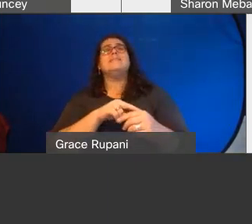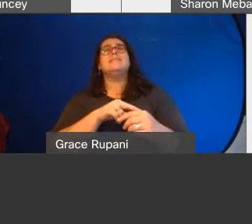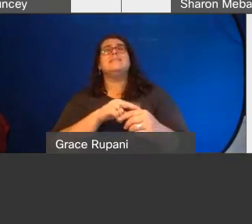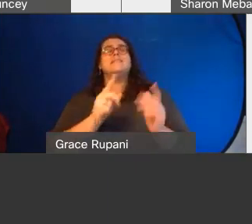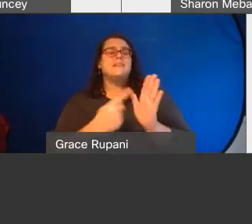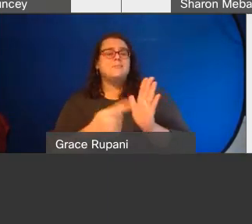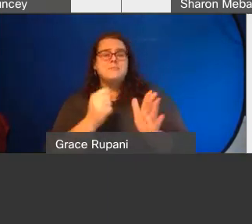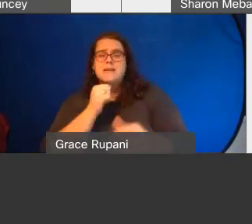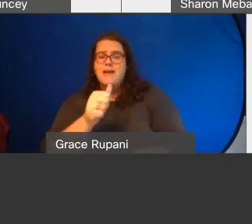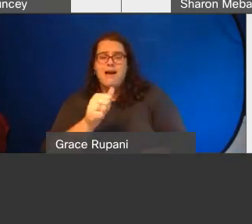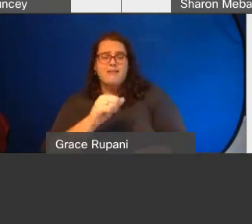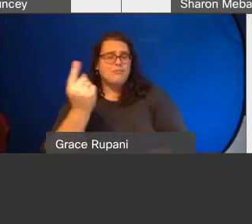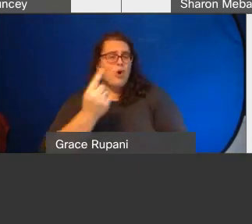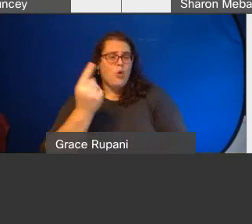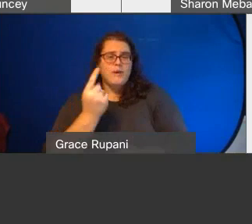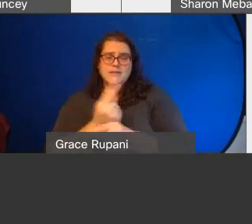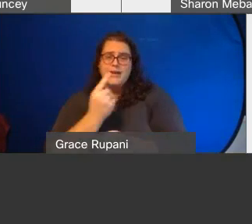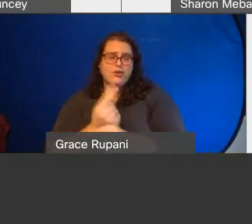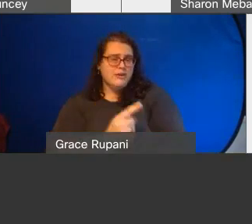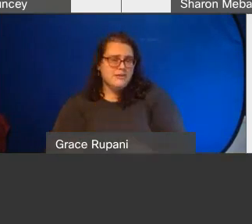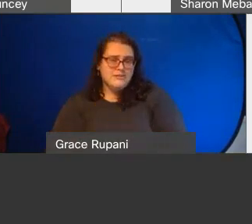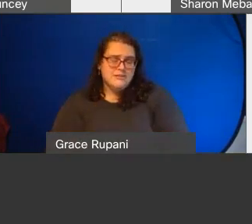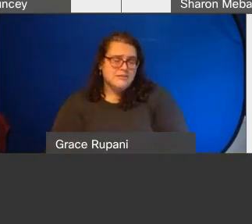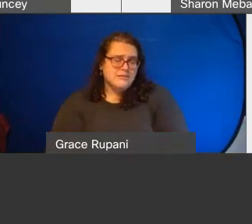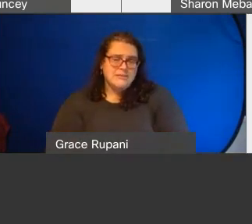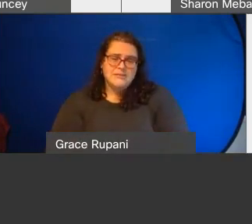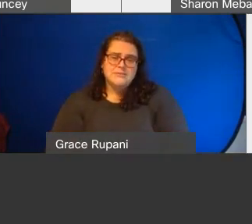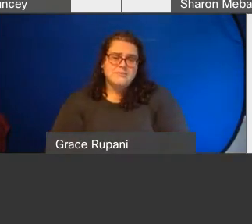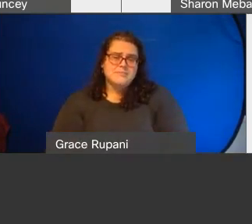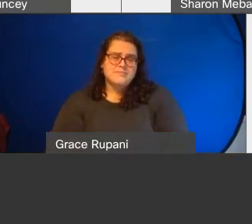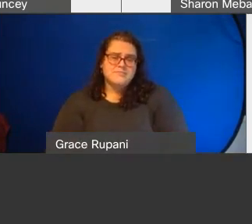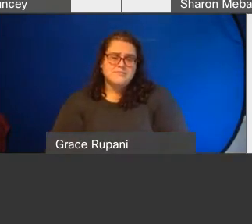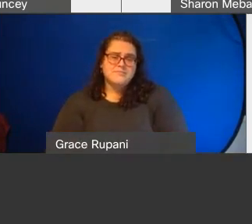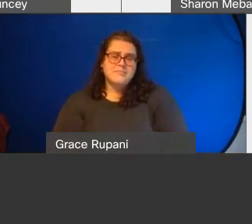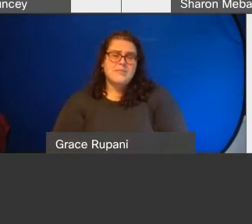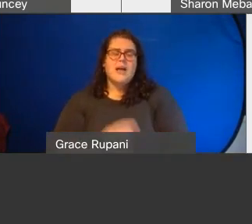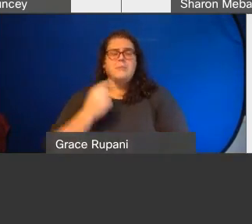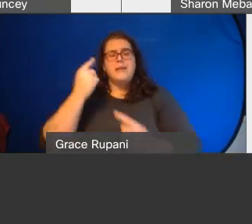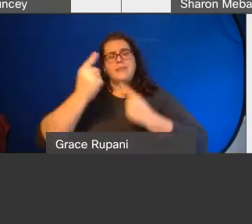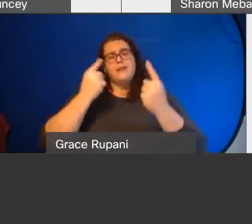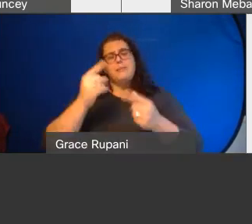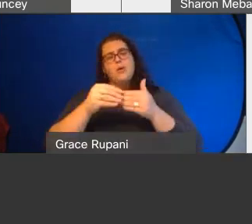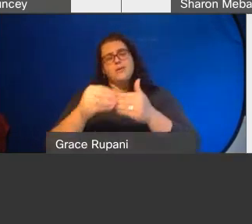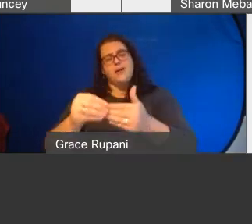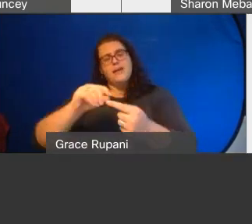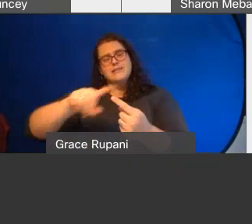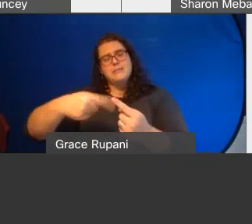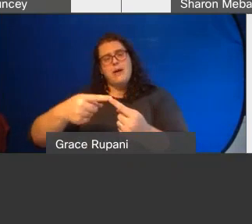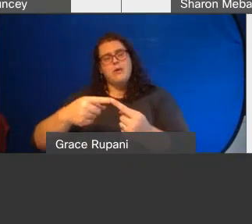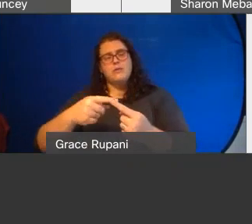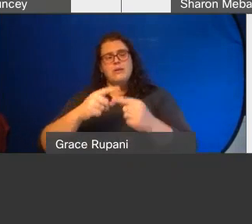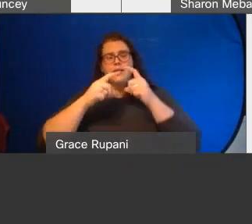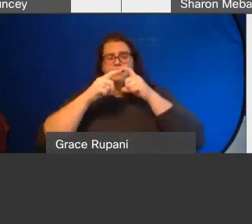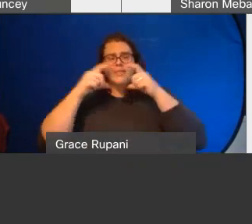inaccurate. I think most assuredly of the guidance that was around these face coverings